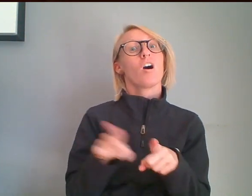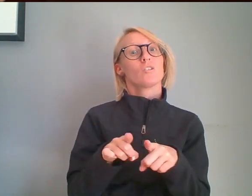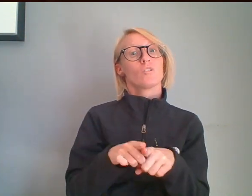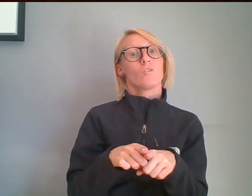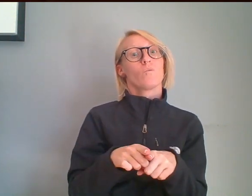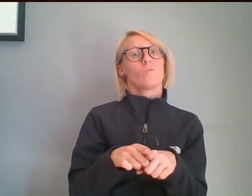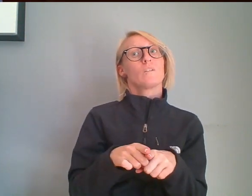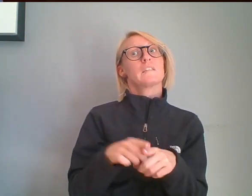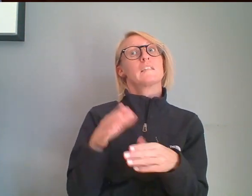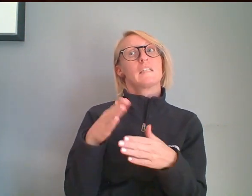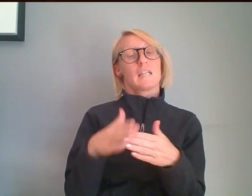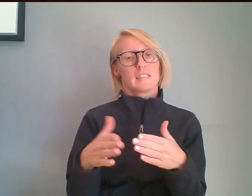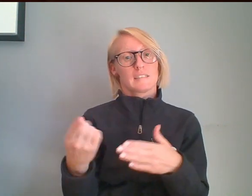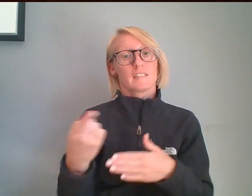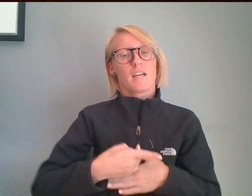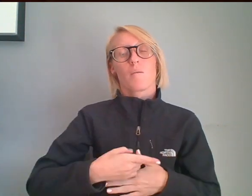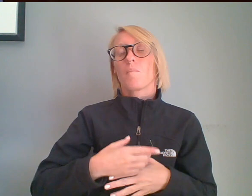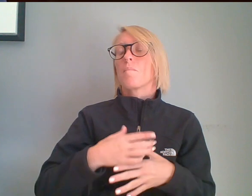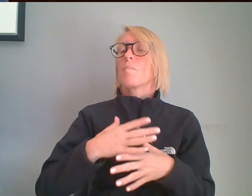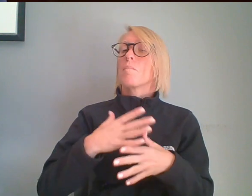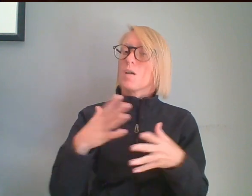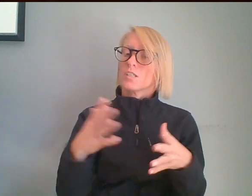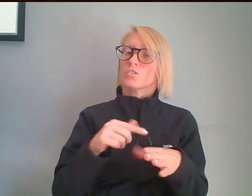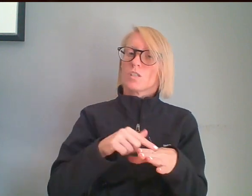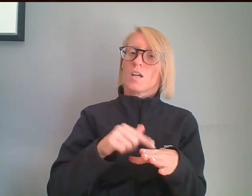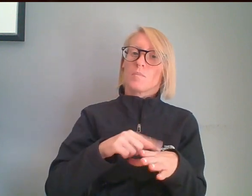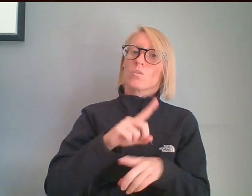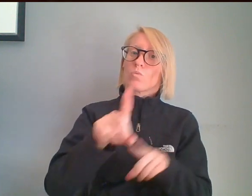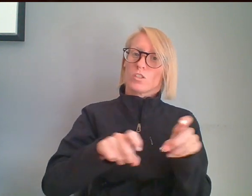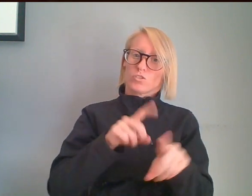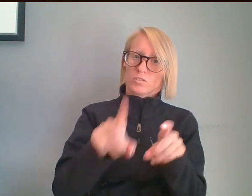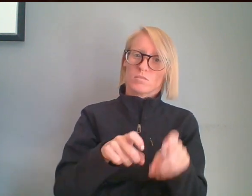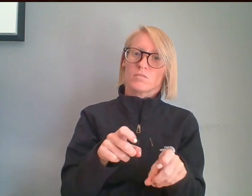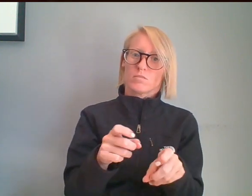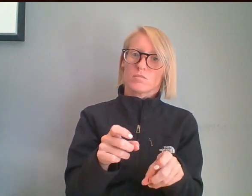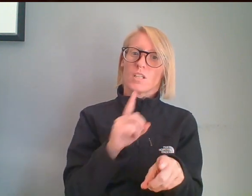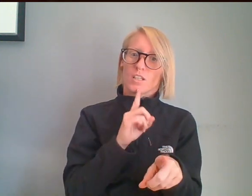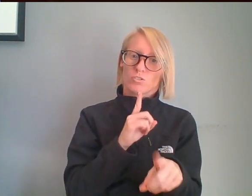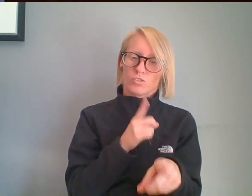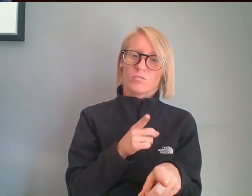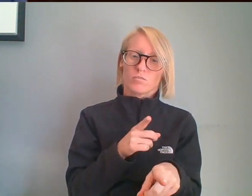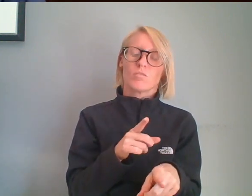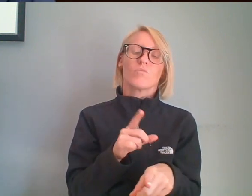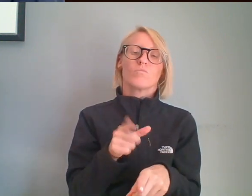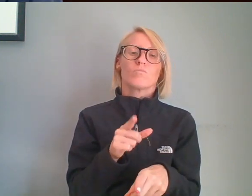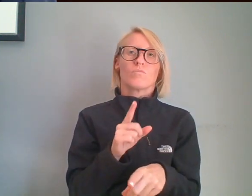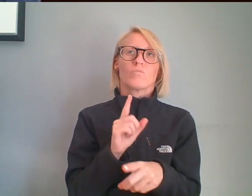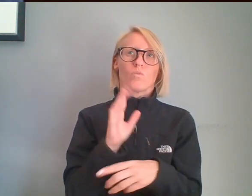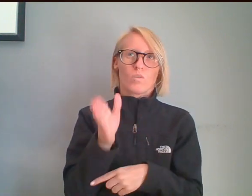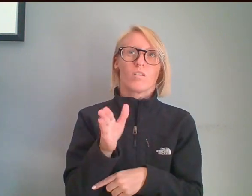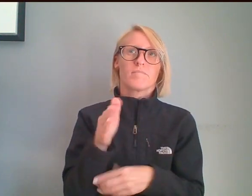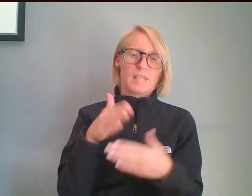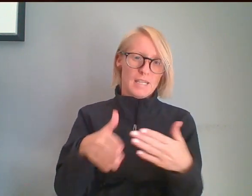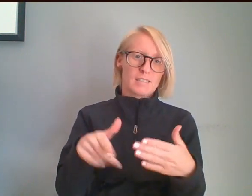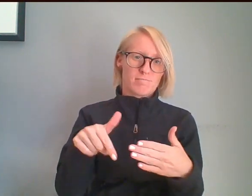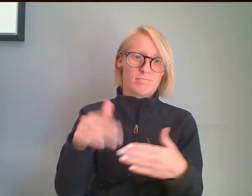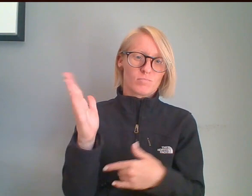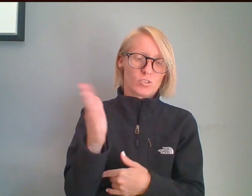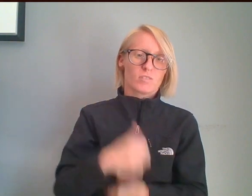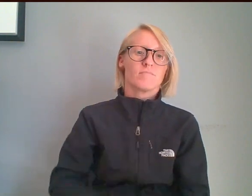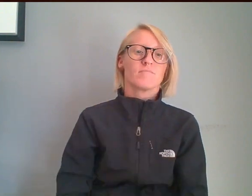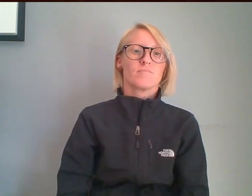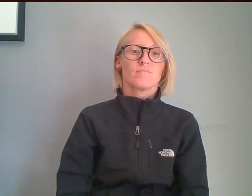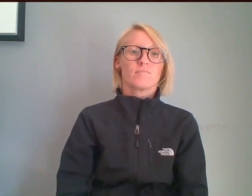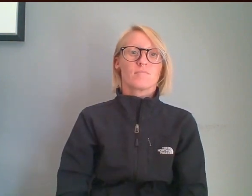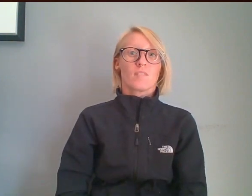Q&A. I'd love to hear the questions you have about this topic or other topics related to communicating. So our agenda is simple.